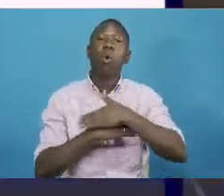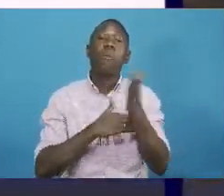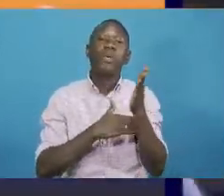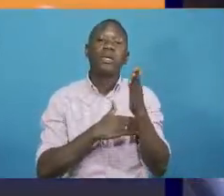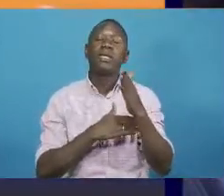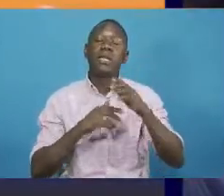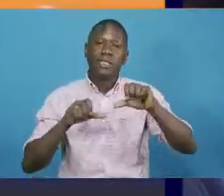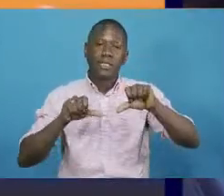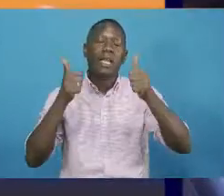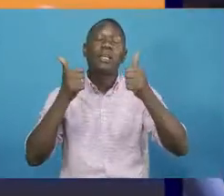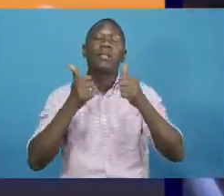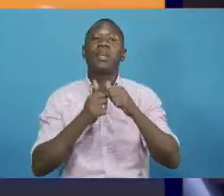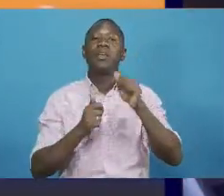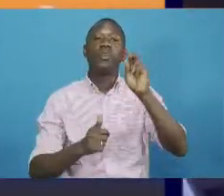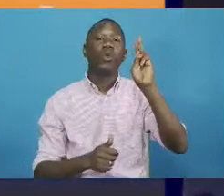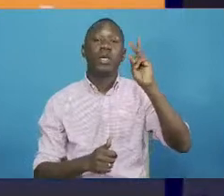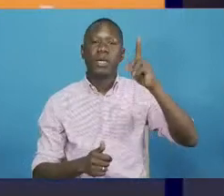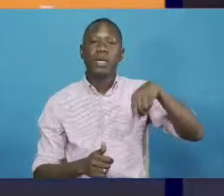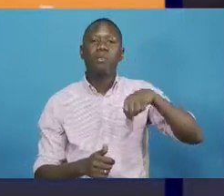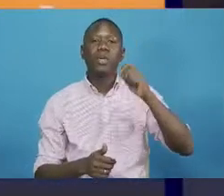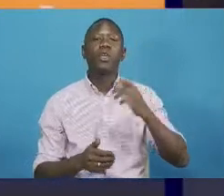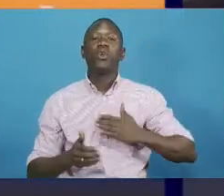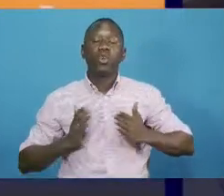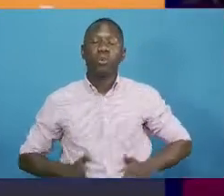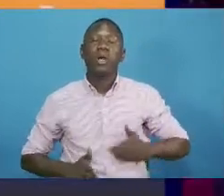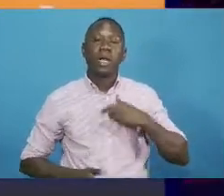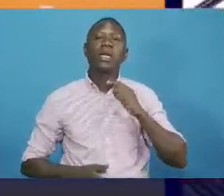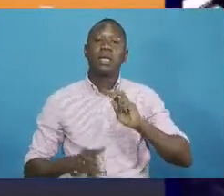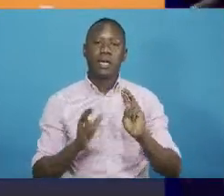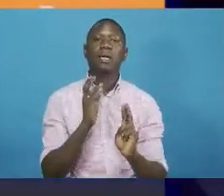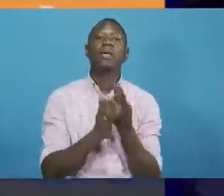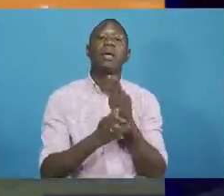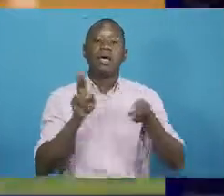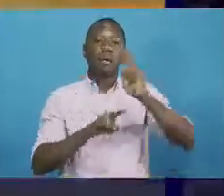Human Development Report and the nationally determined contributions.